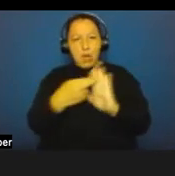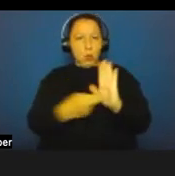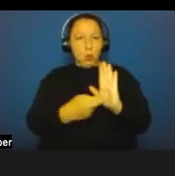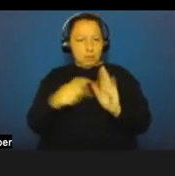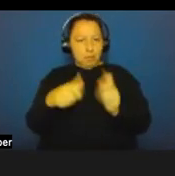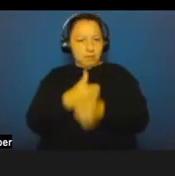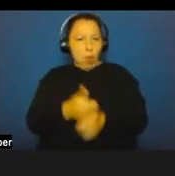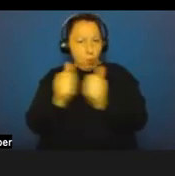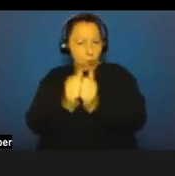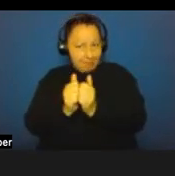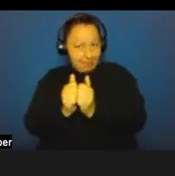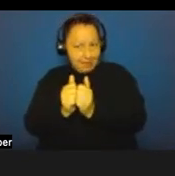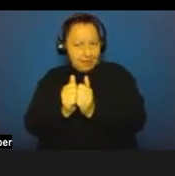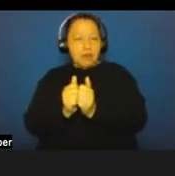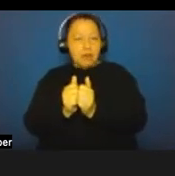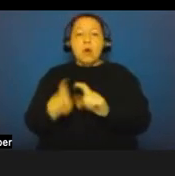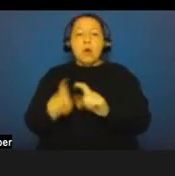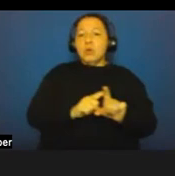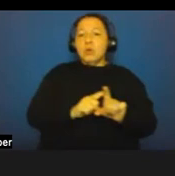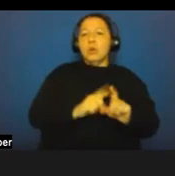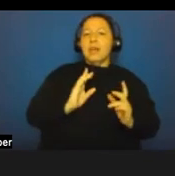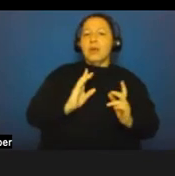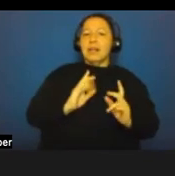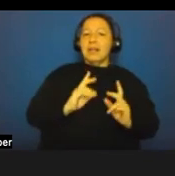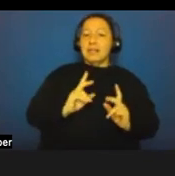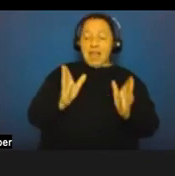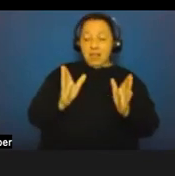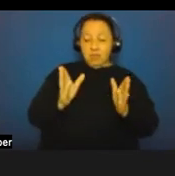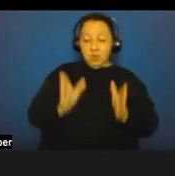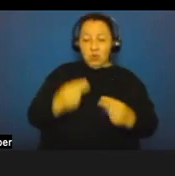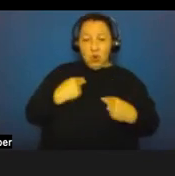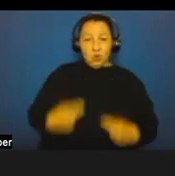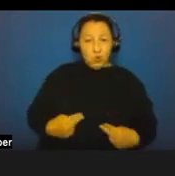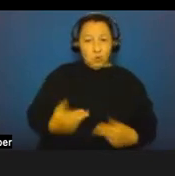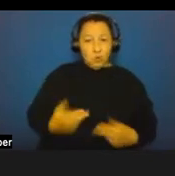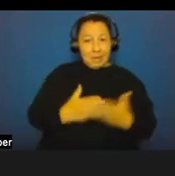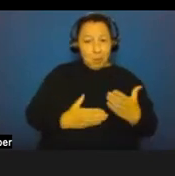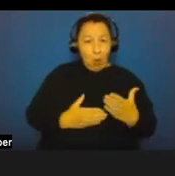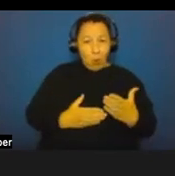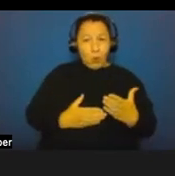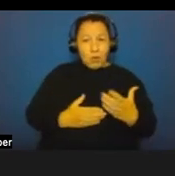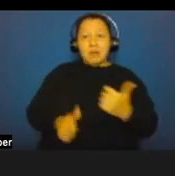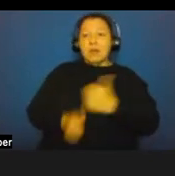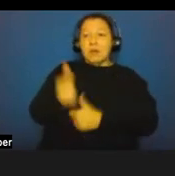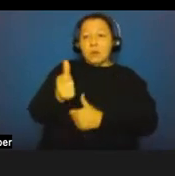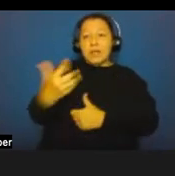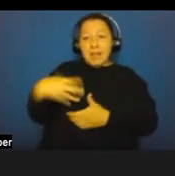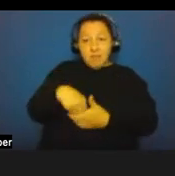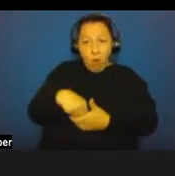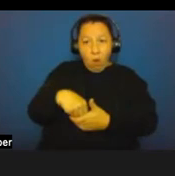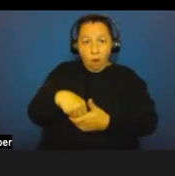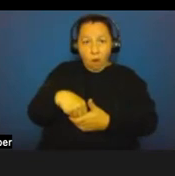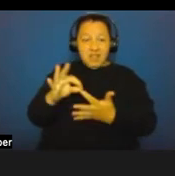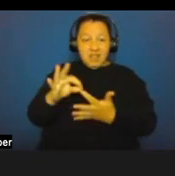there is a human component of the risk that comes with, especially in our own communities,